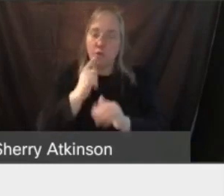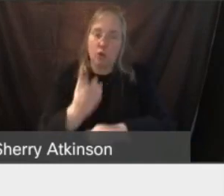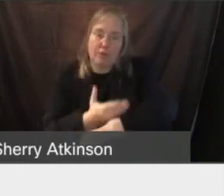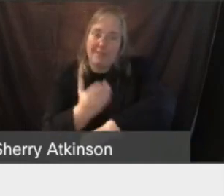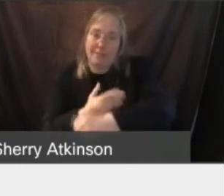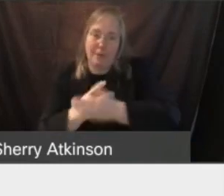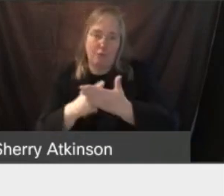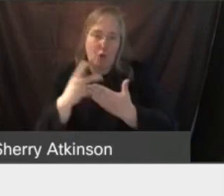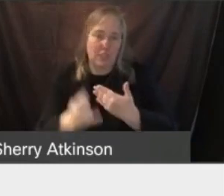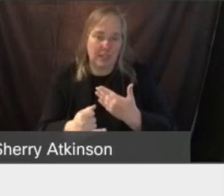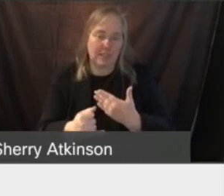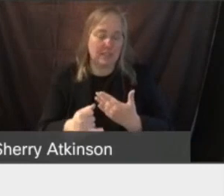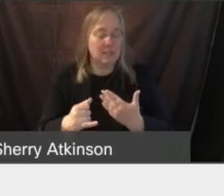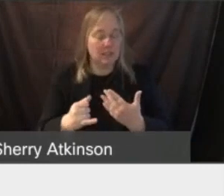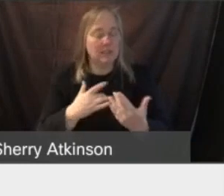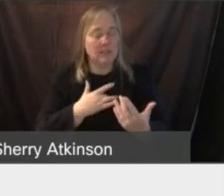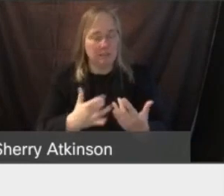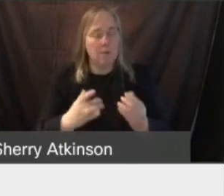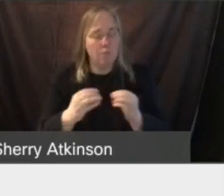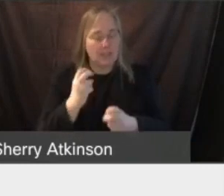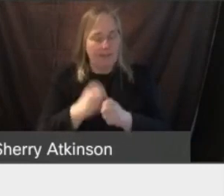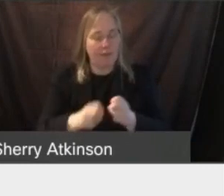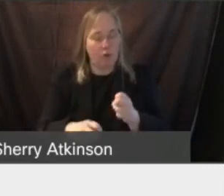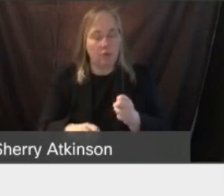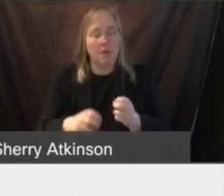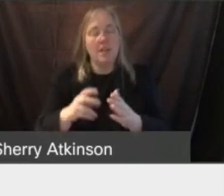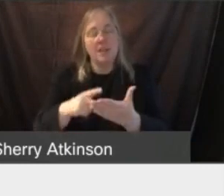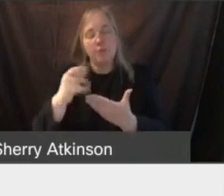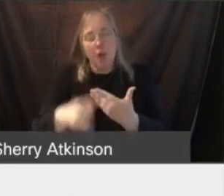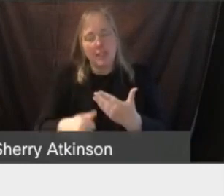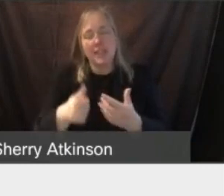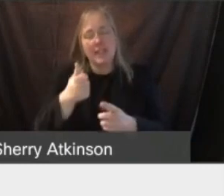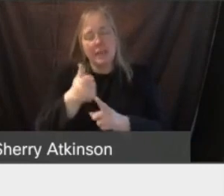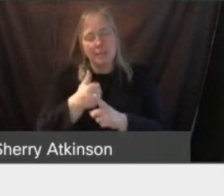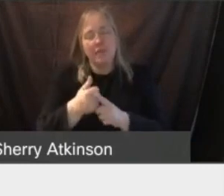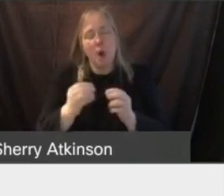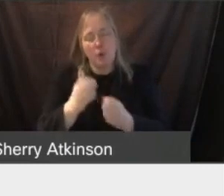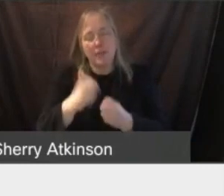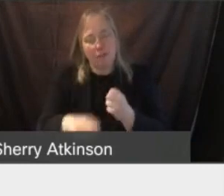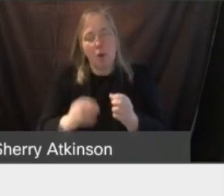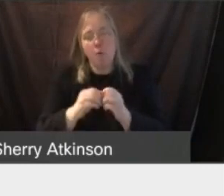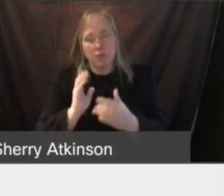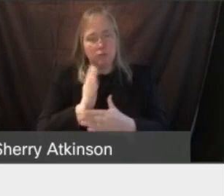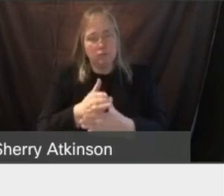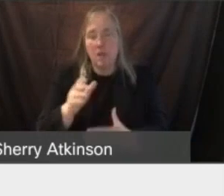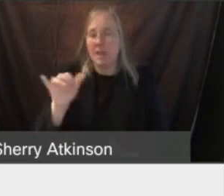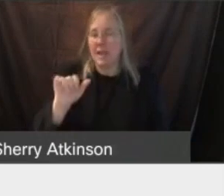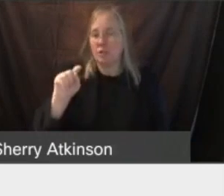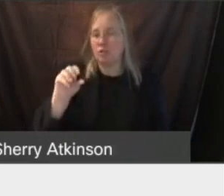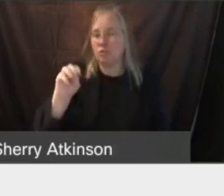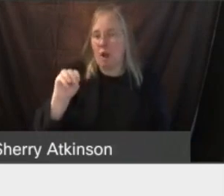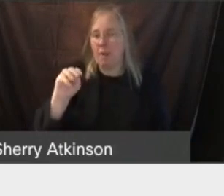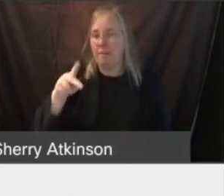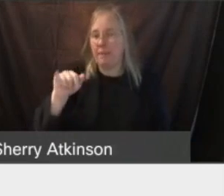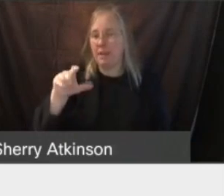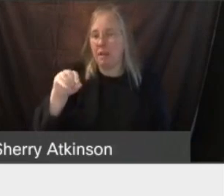generally more difficult. The projects themselves are more difficult, more intrusive. Tom Pilon was alluding to what